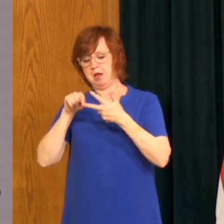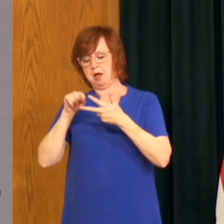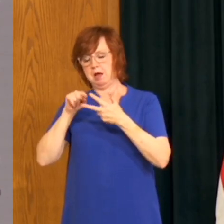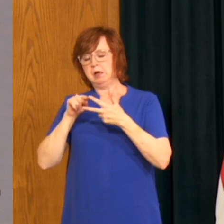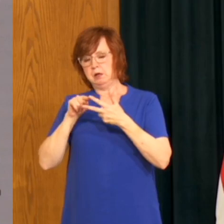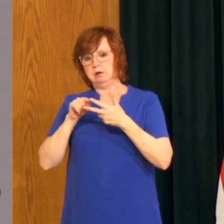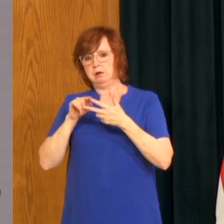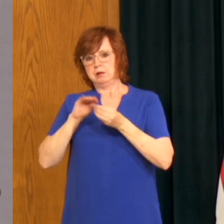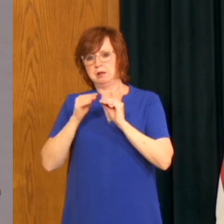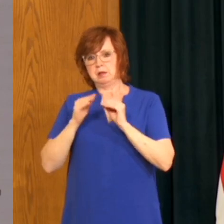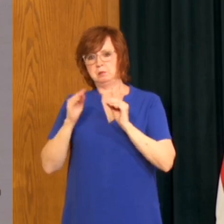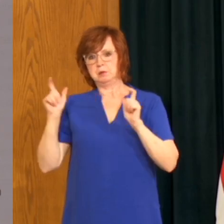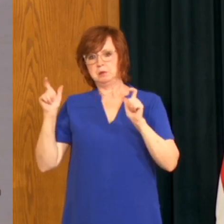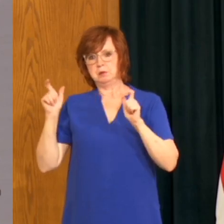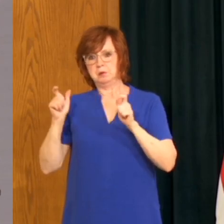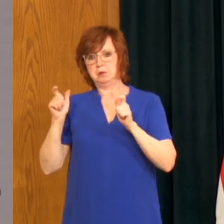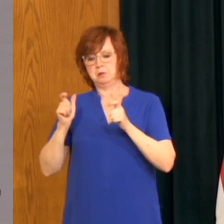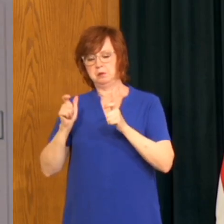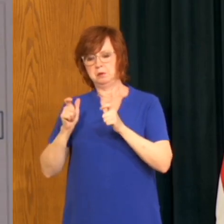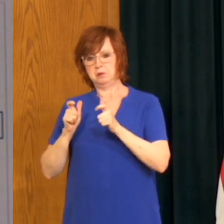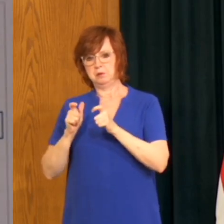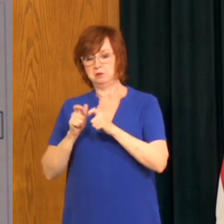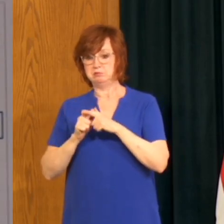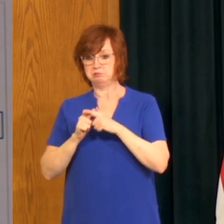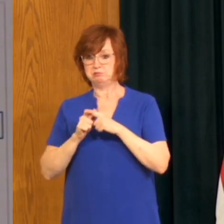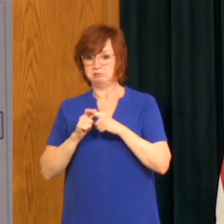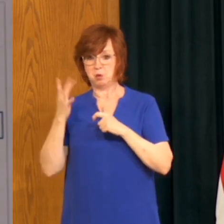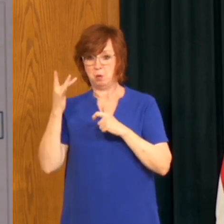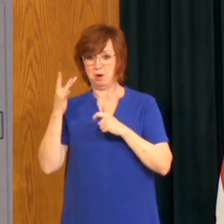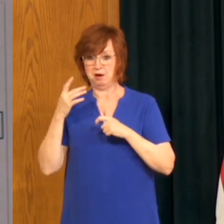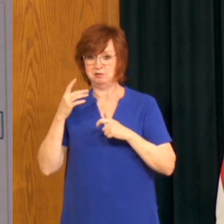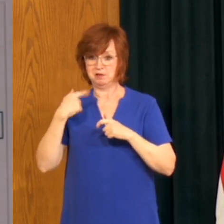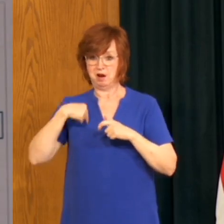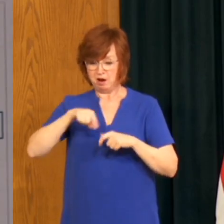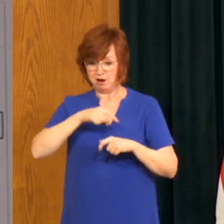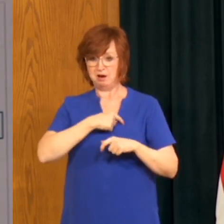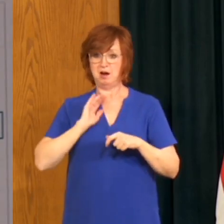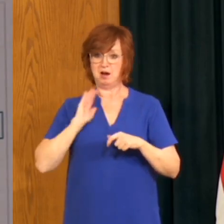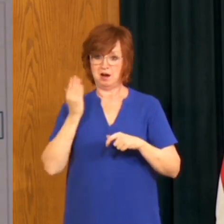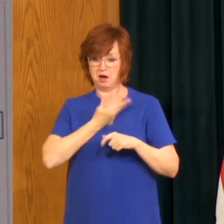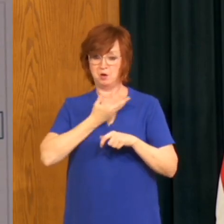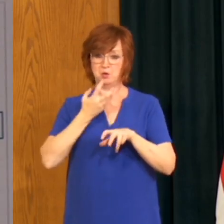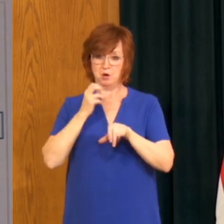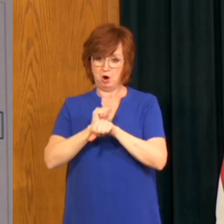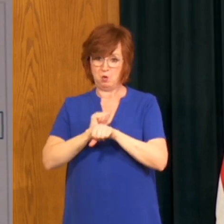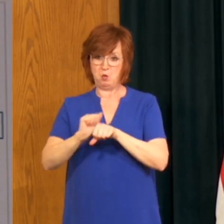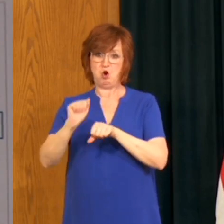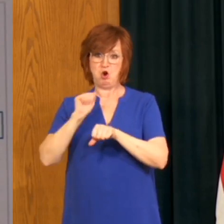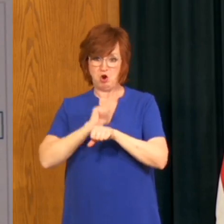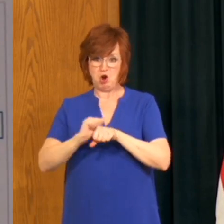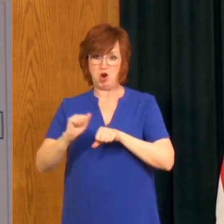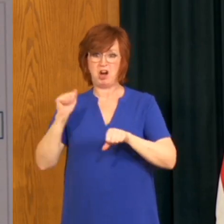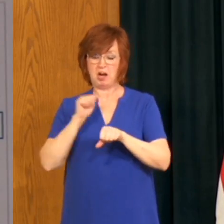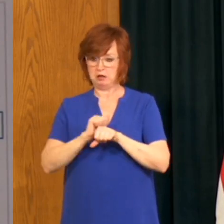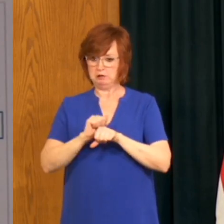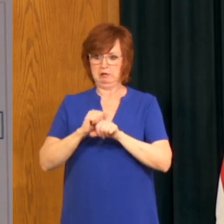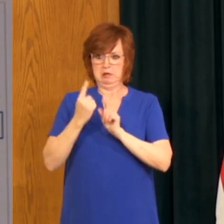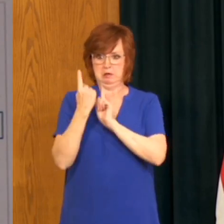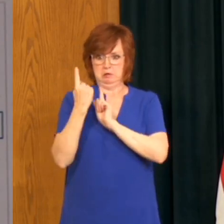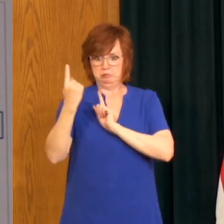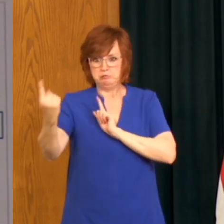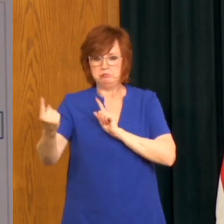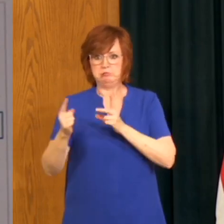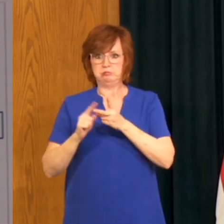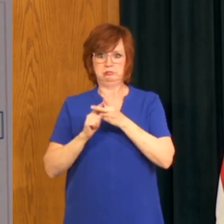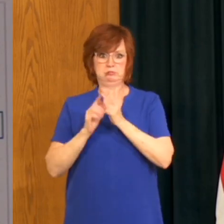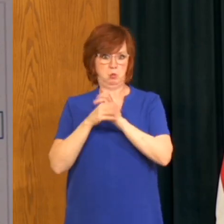different way of leading our lives by all of us. this really shows the white